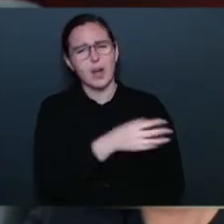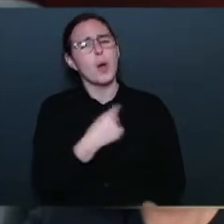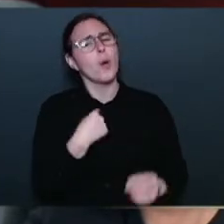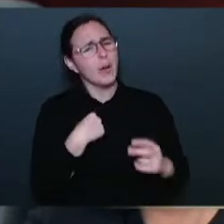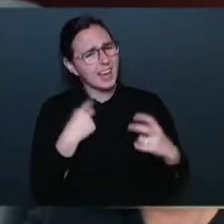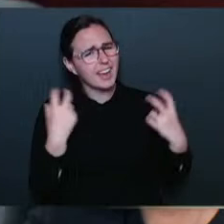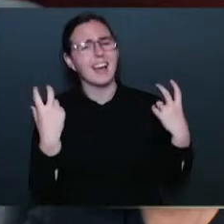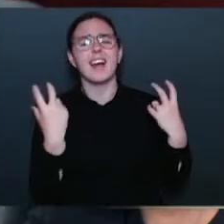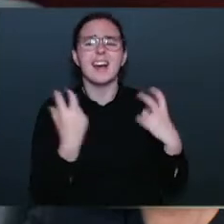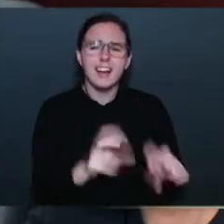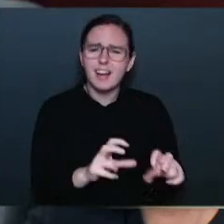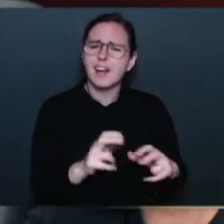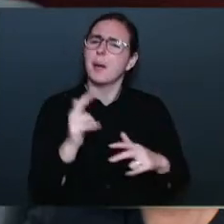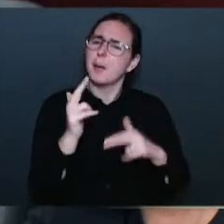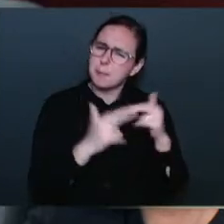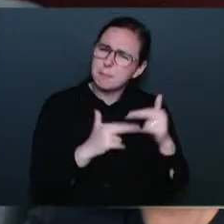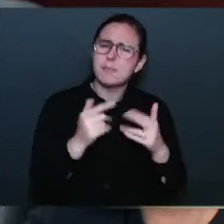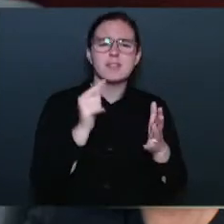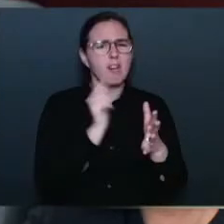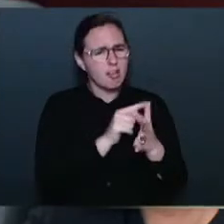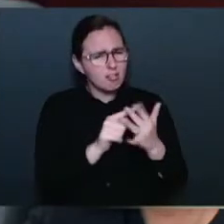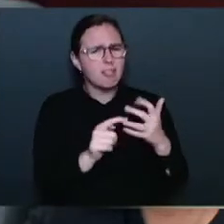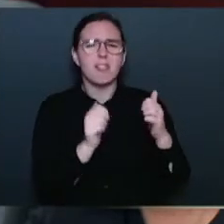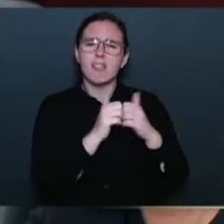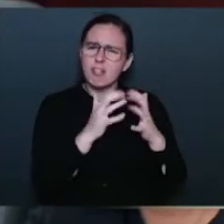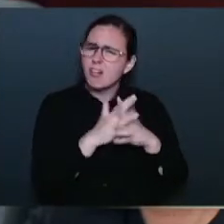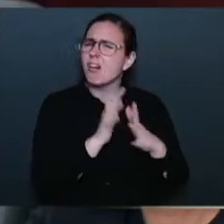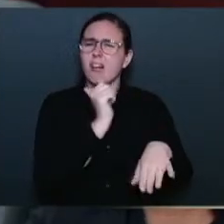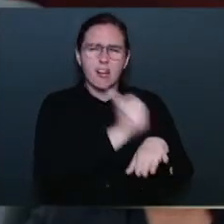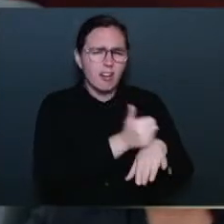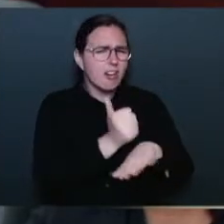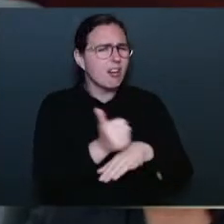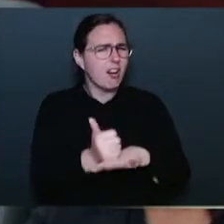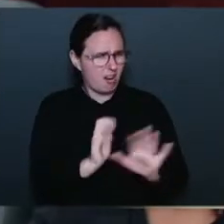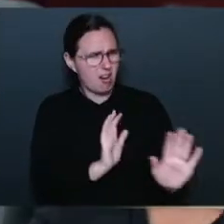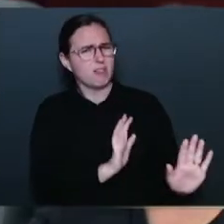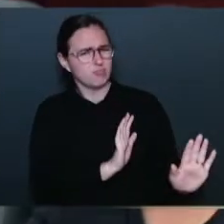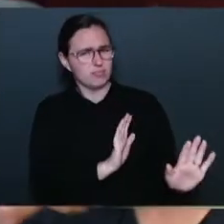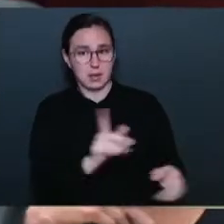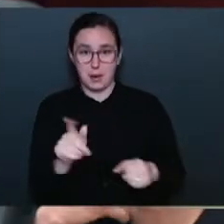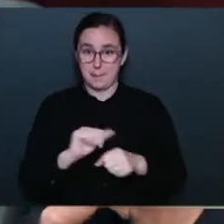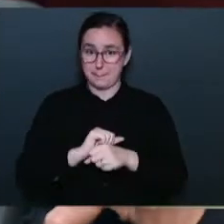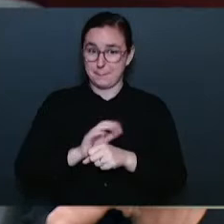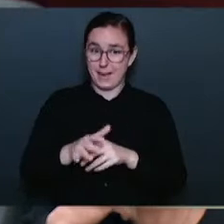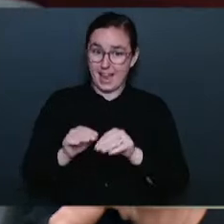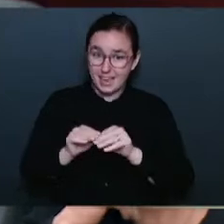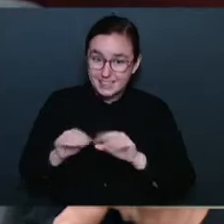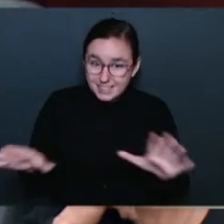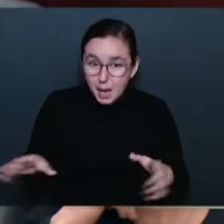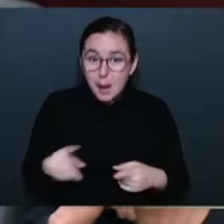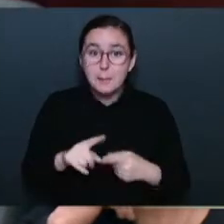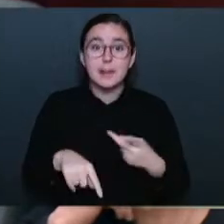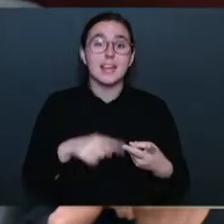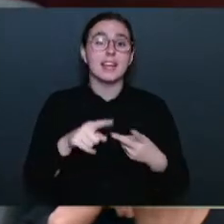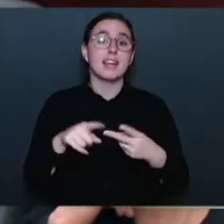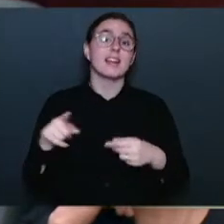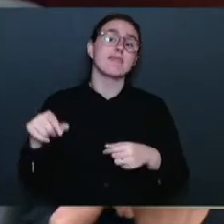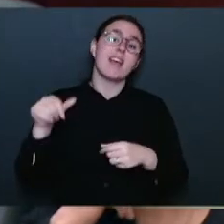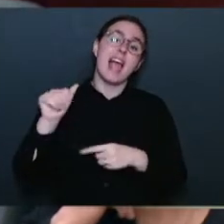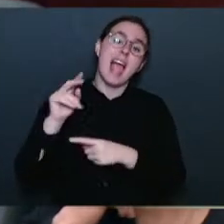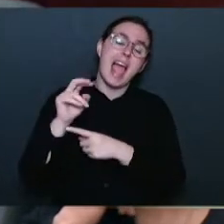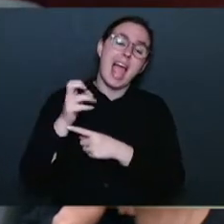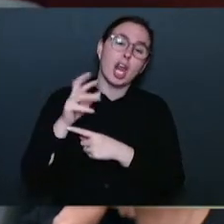during the difficult days of covet and the energy price crash Mr Speaker we increased our Capital spending envelope to